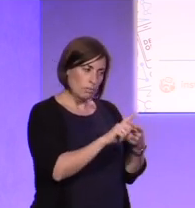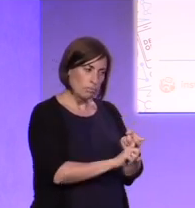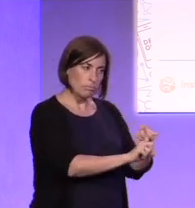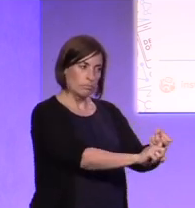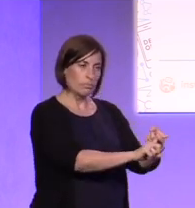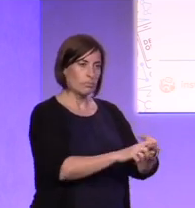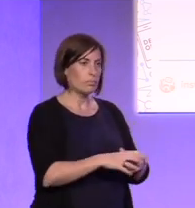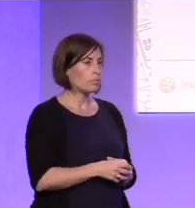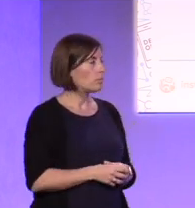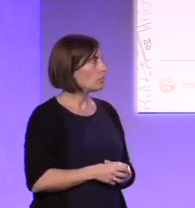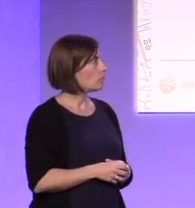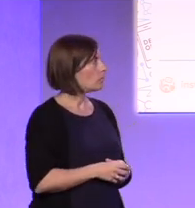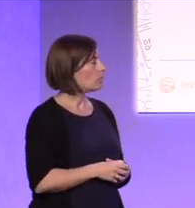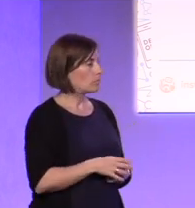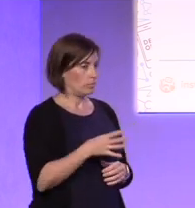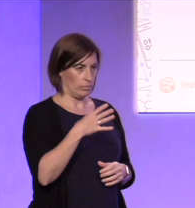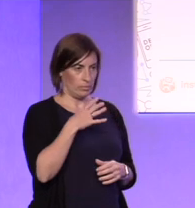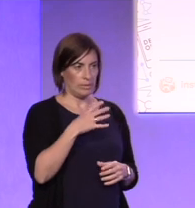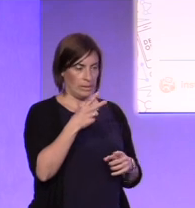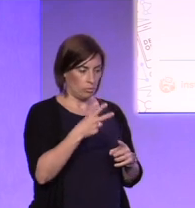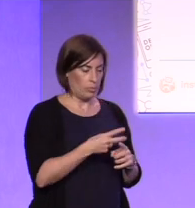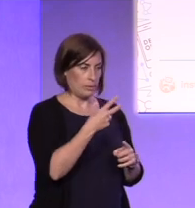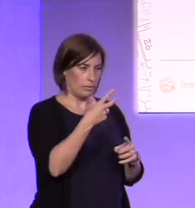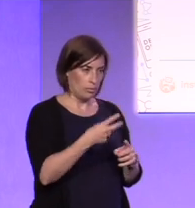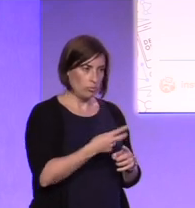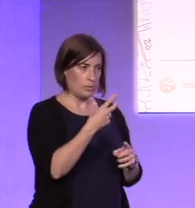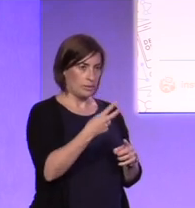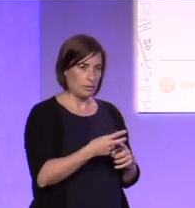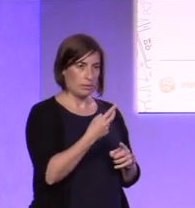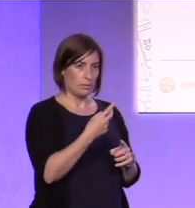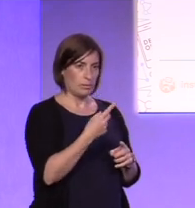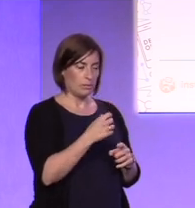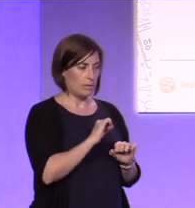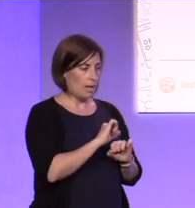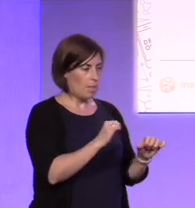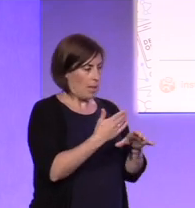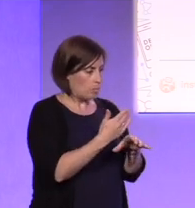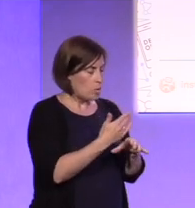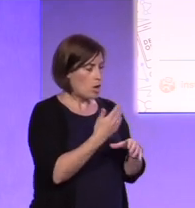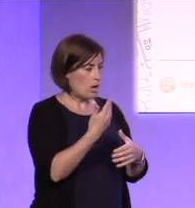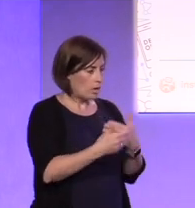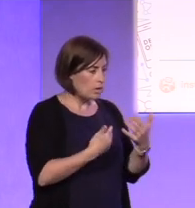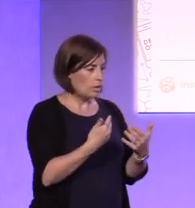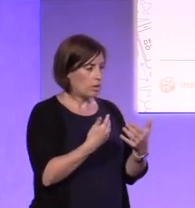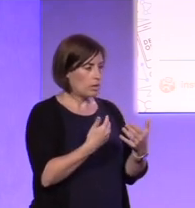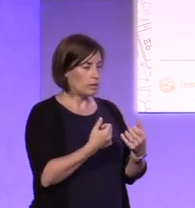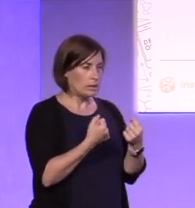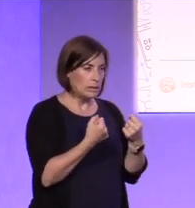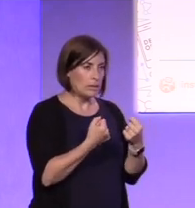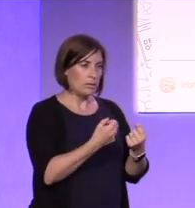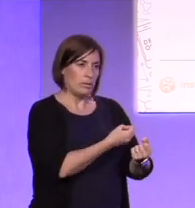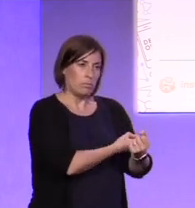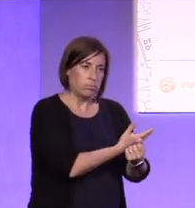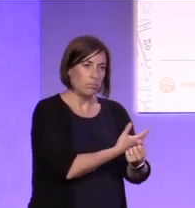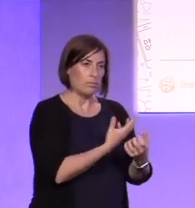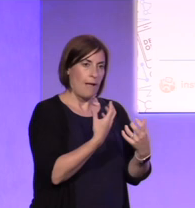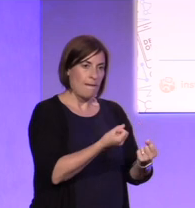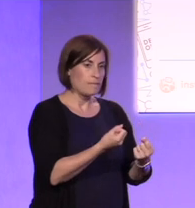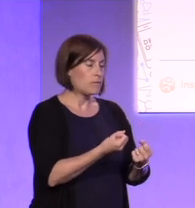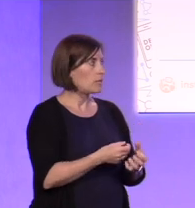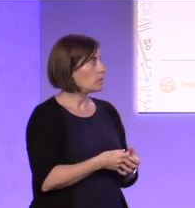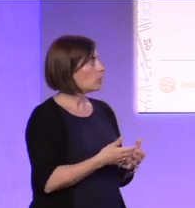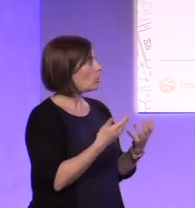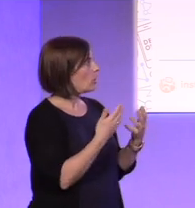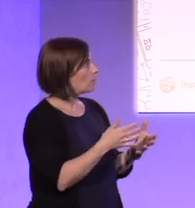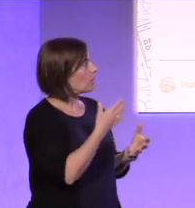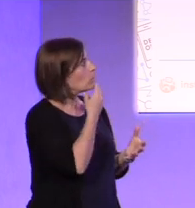use repetition. You build muscle memory, you build discipline. And that is exactly what we did. And we started to follow the Shuhari learning